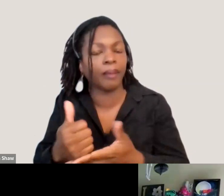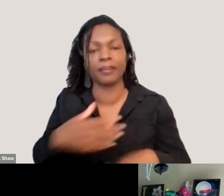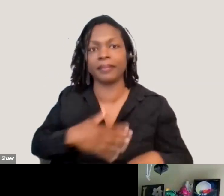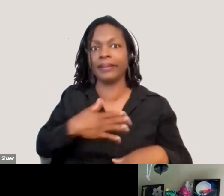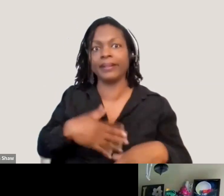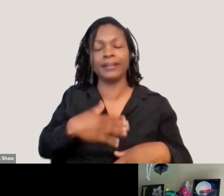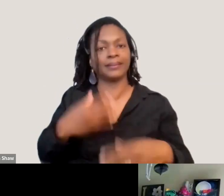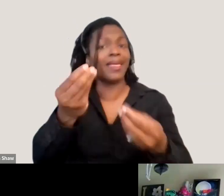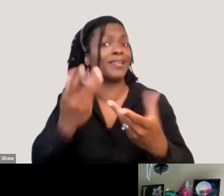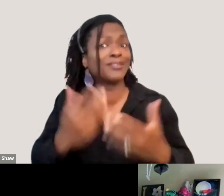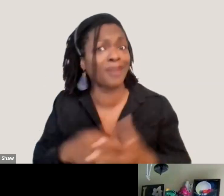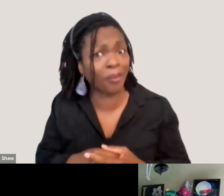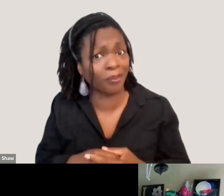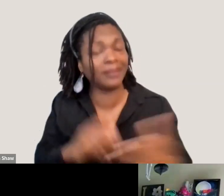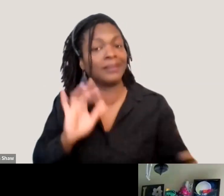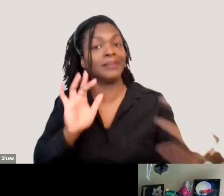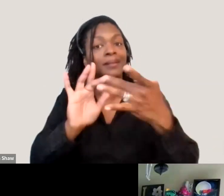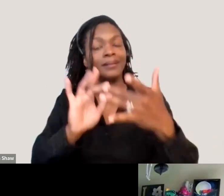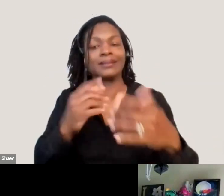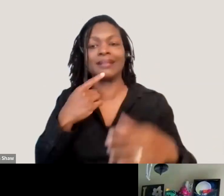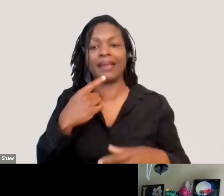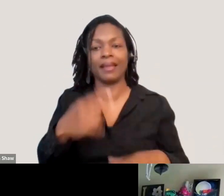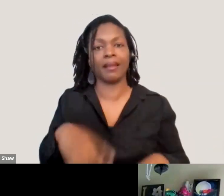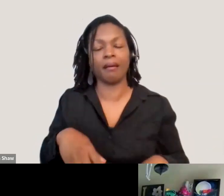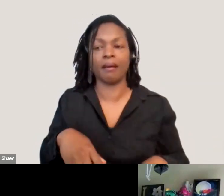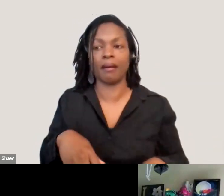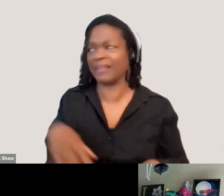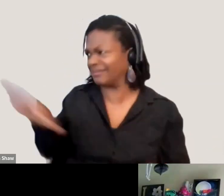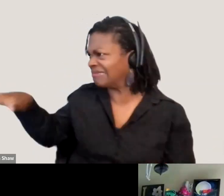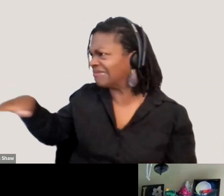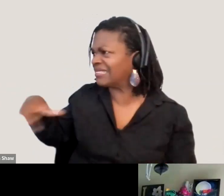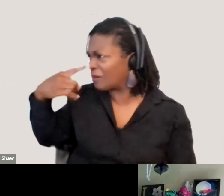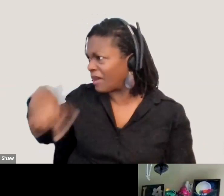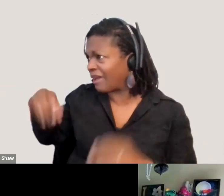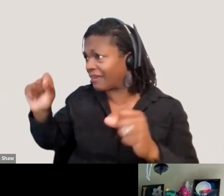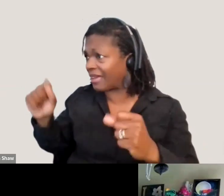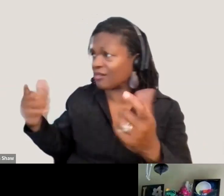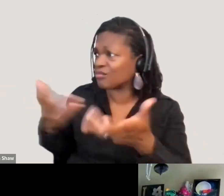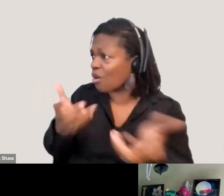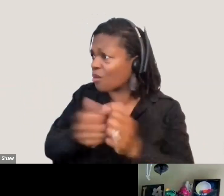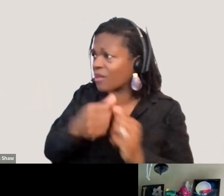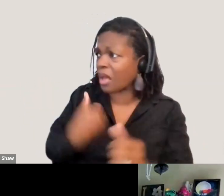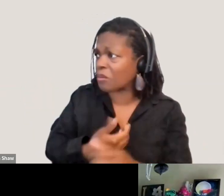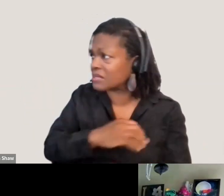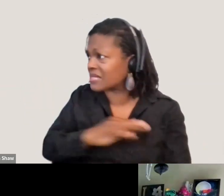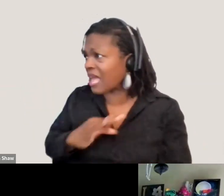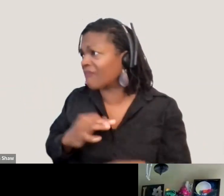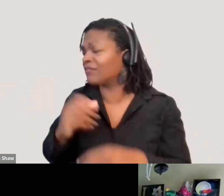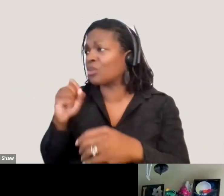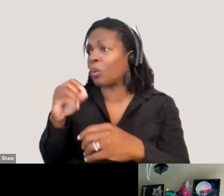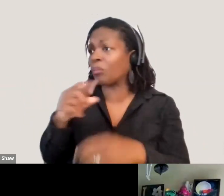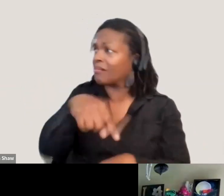can you guys speak to our staff so we can know how to find things that our clients are asking for,